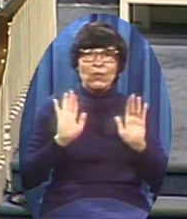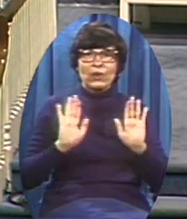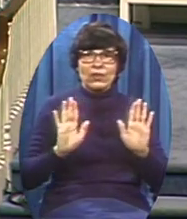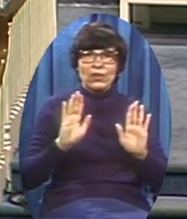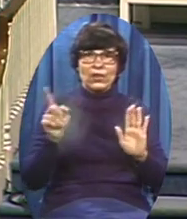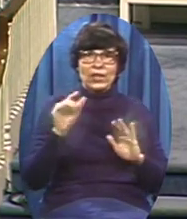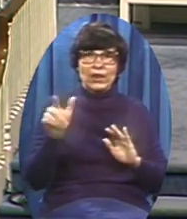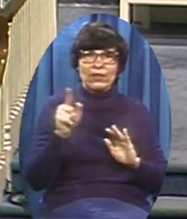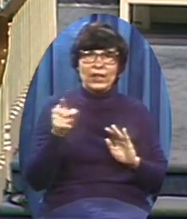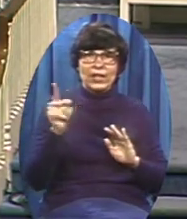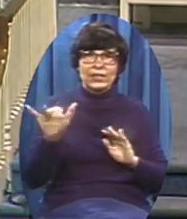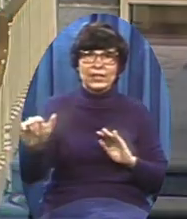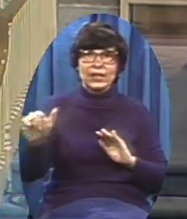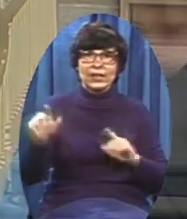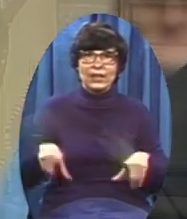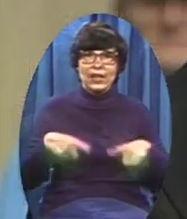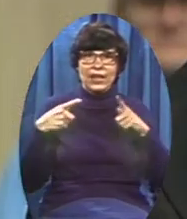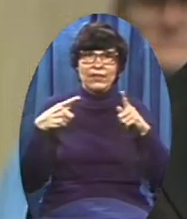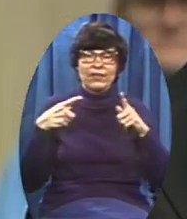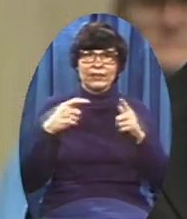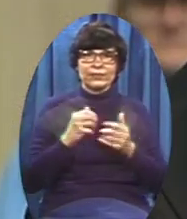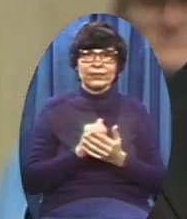everlasting life.